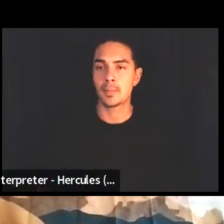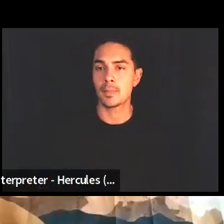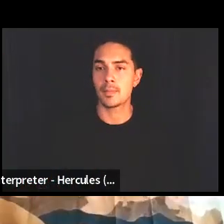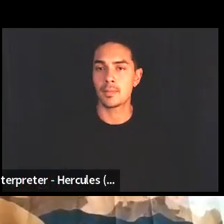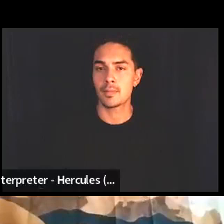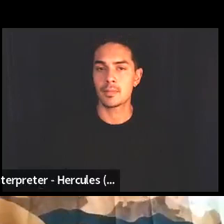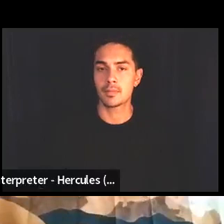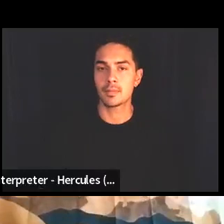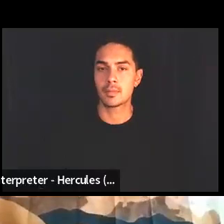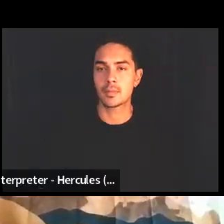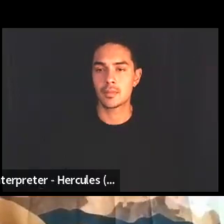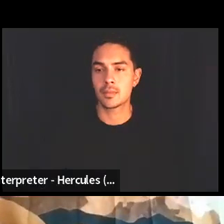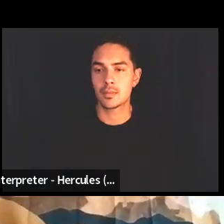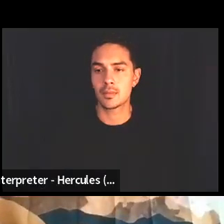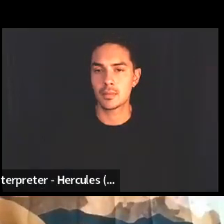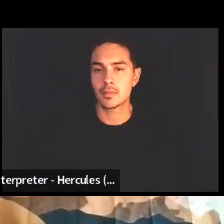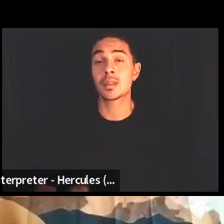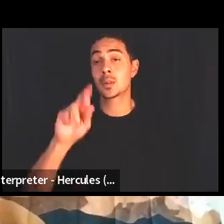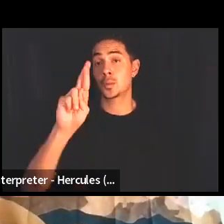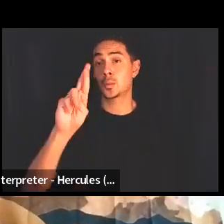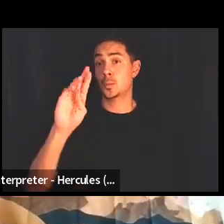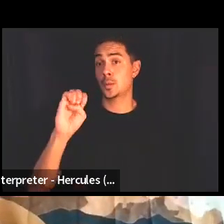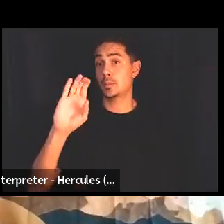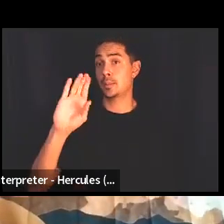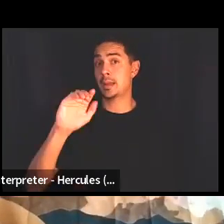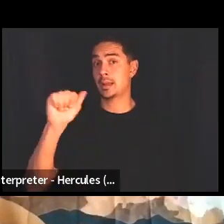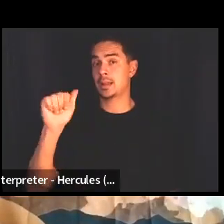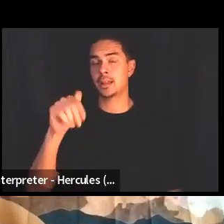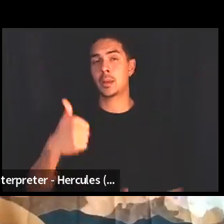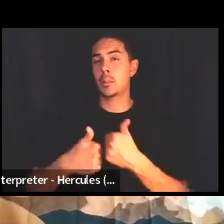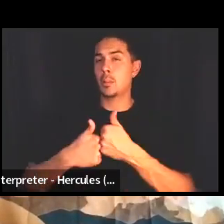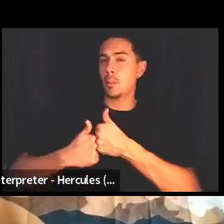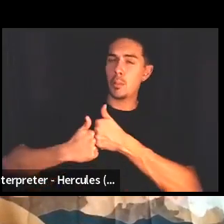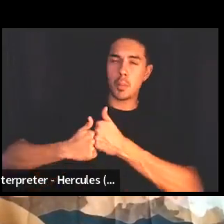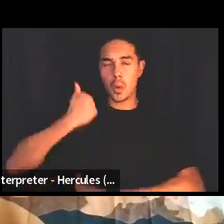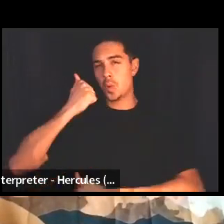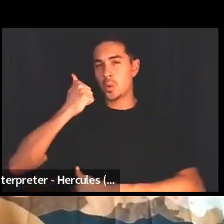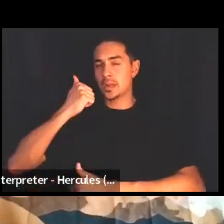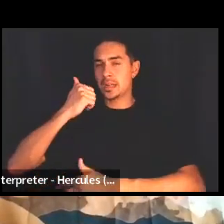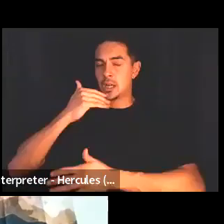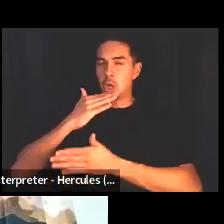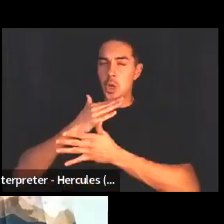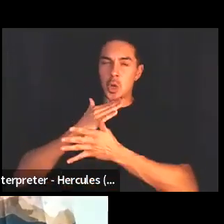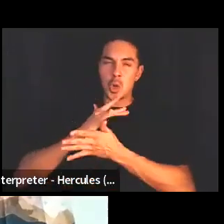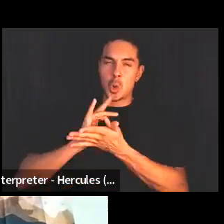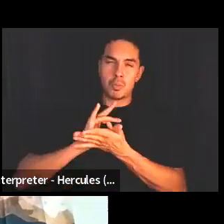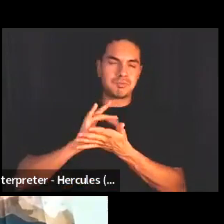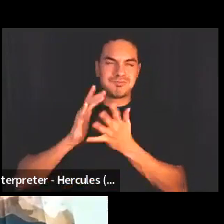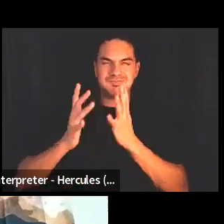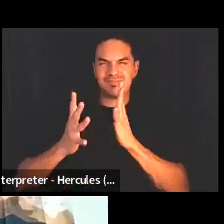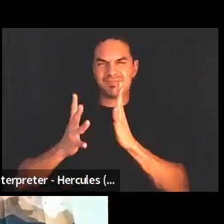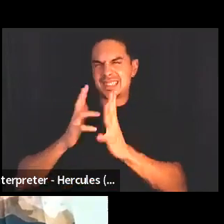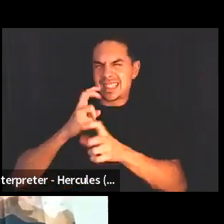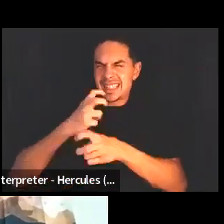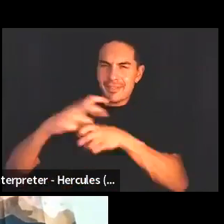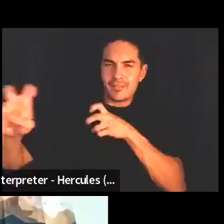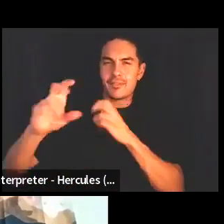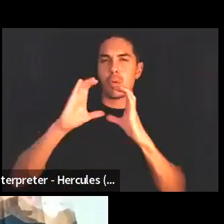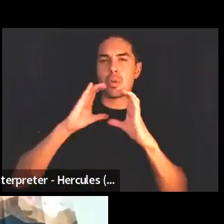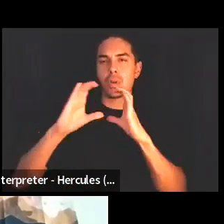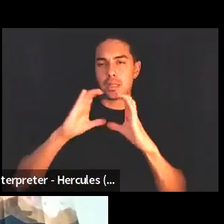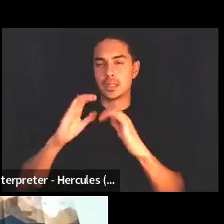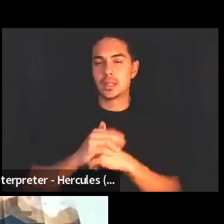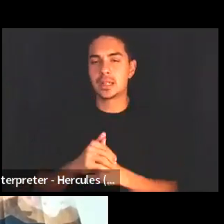And I think the harshest conversations I've ever had were not with